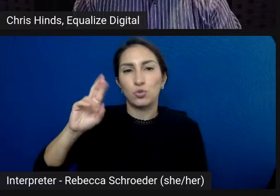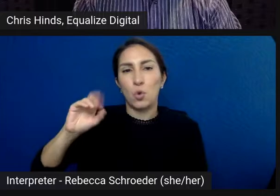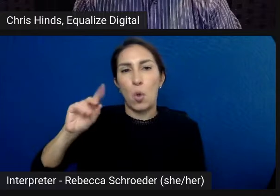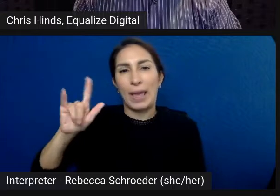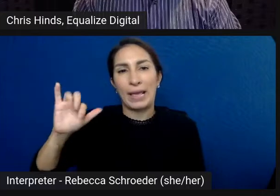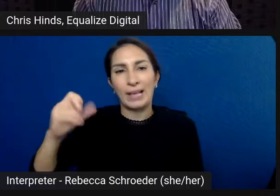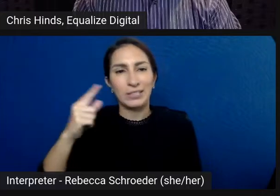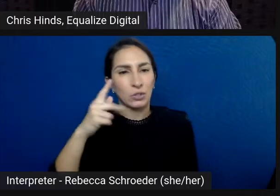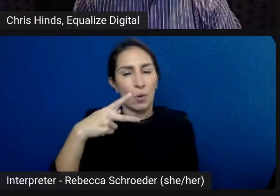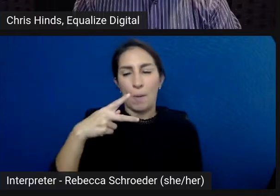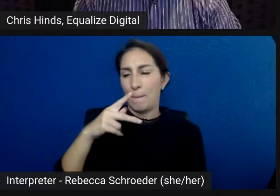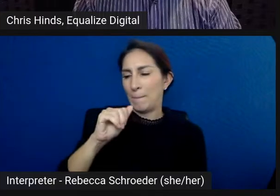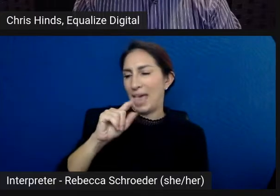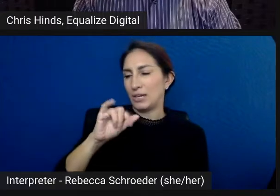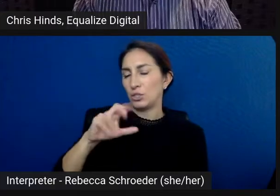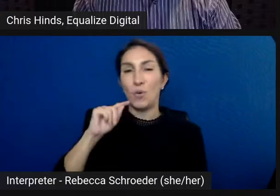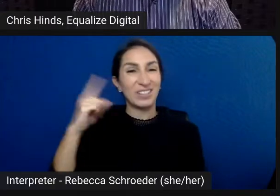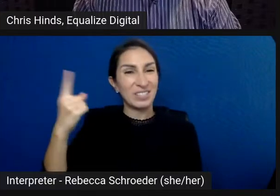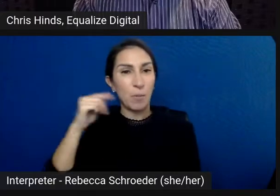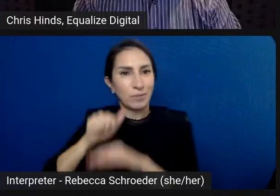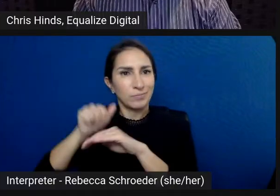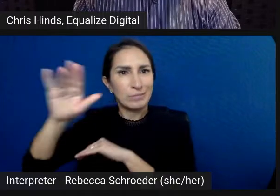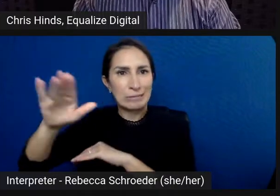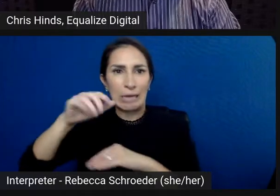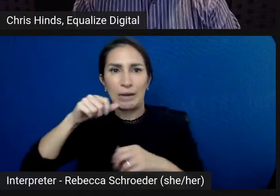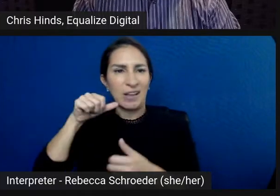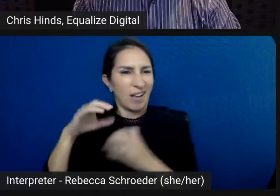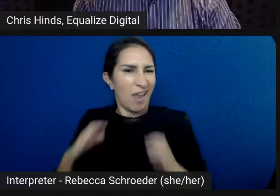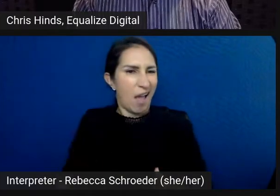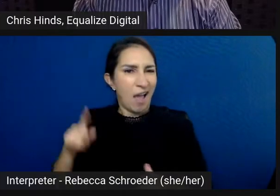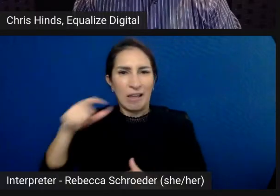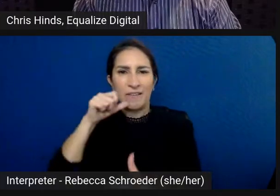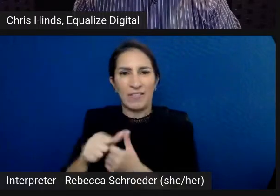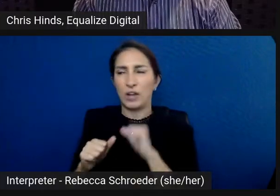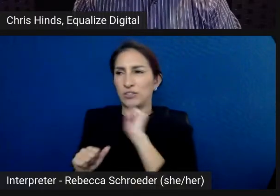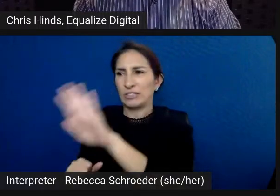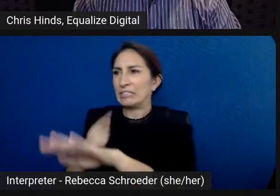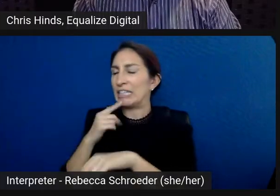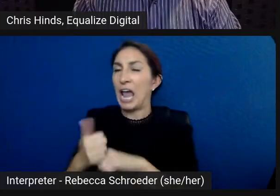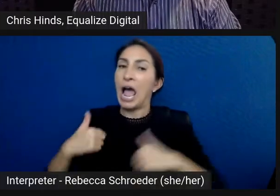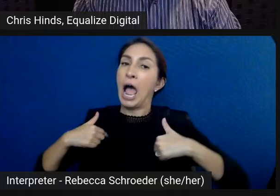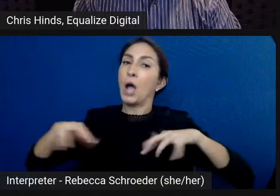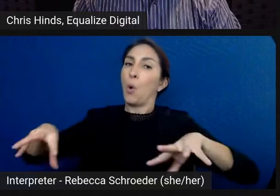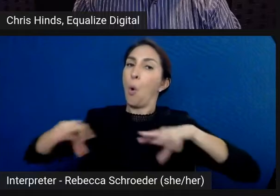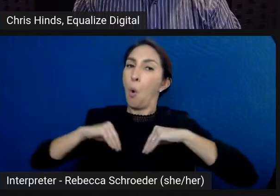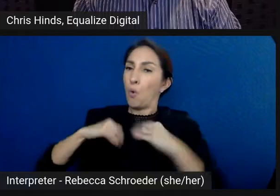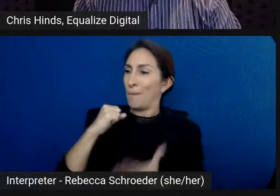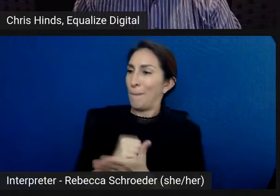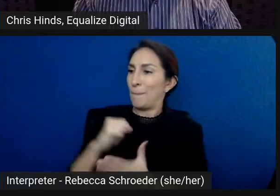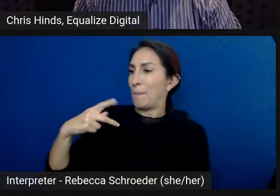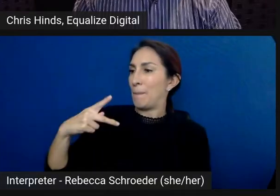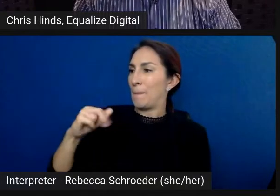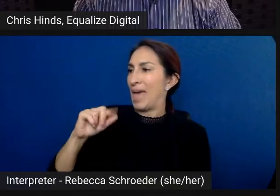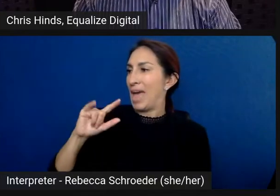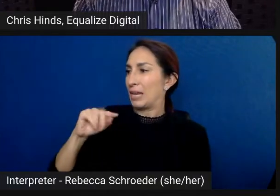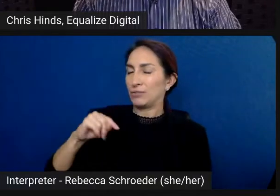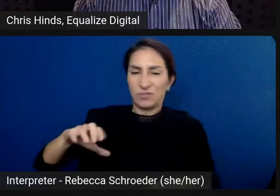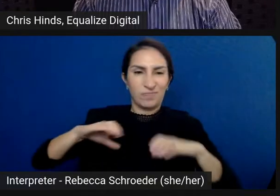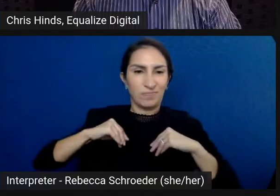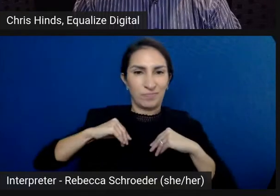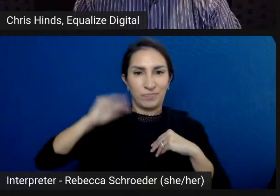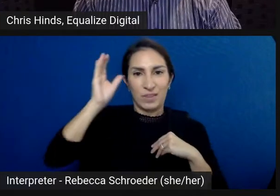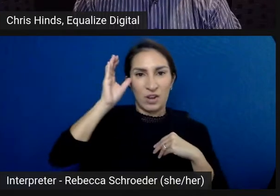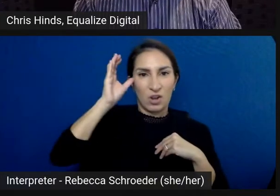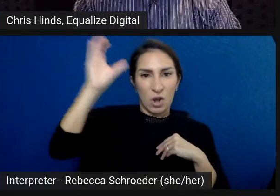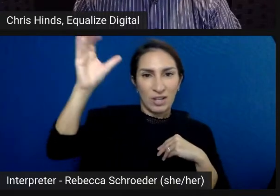said, the person who sent them the letter basically claimed that they owned the patent to the concept of a drop